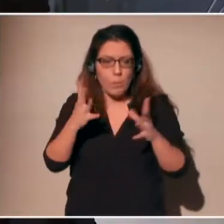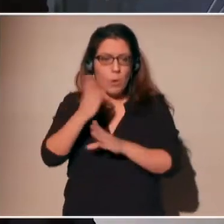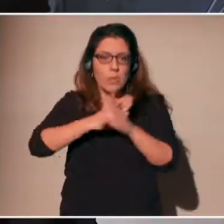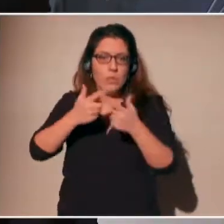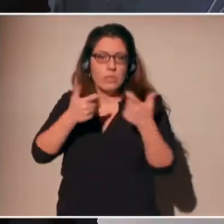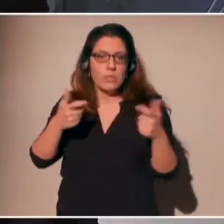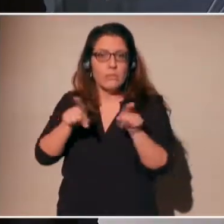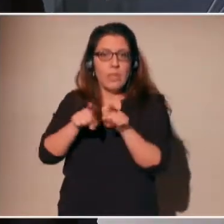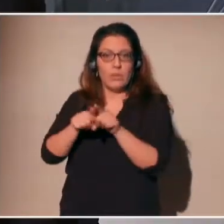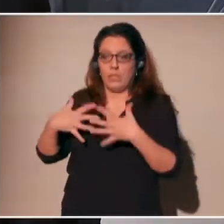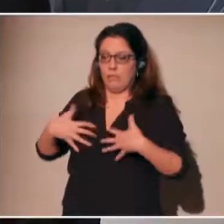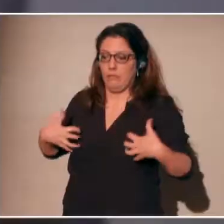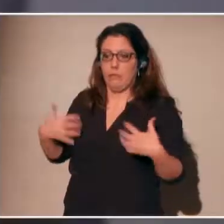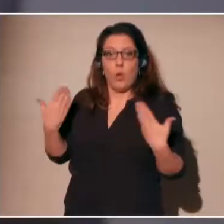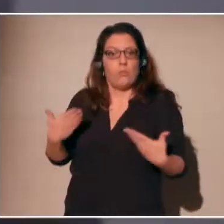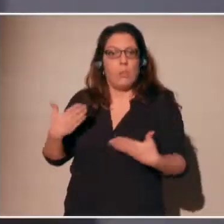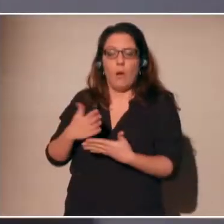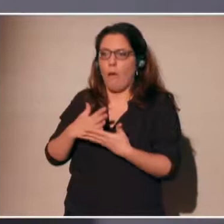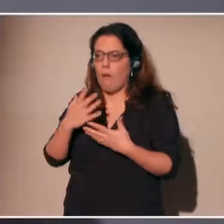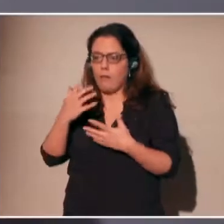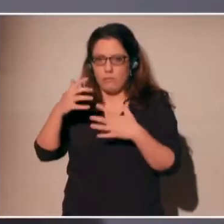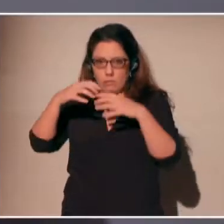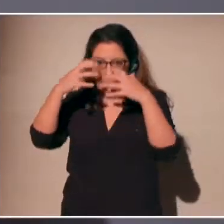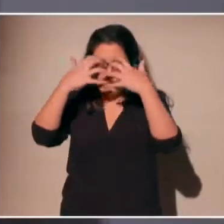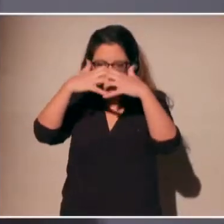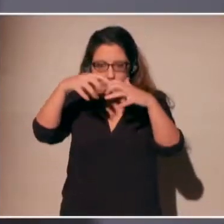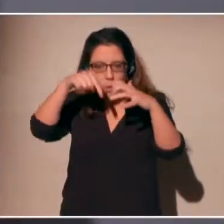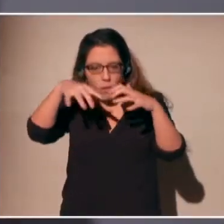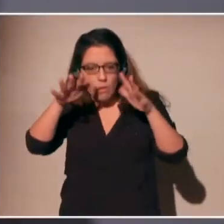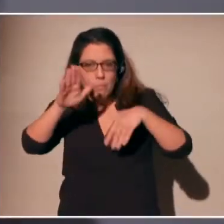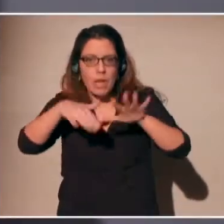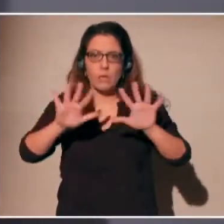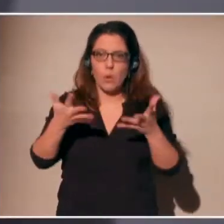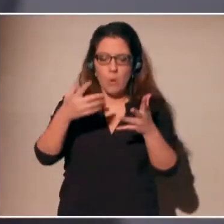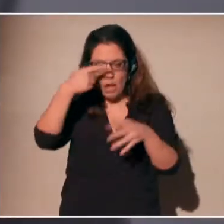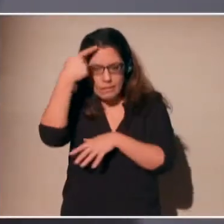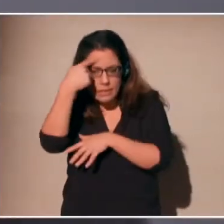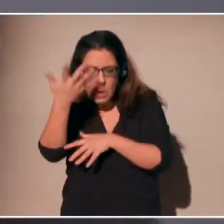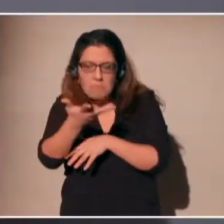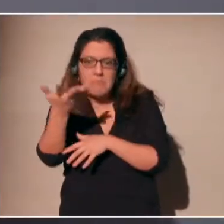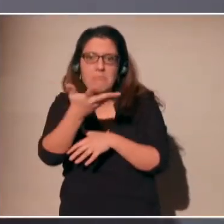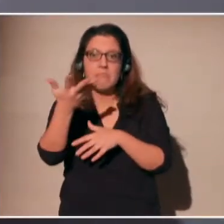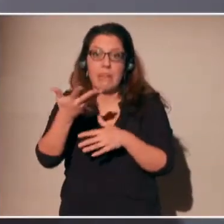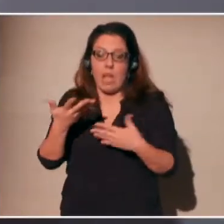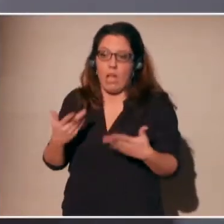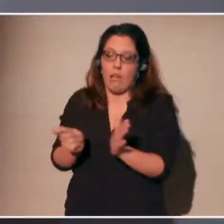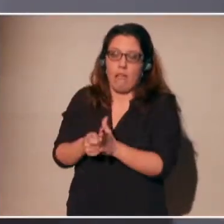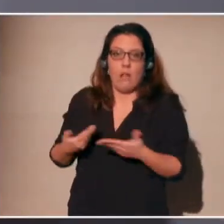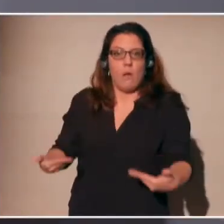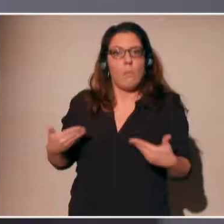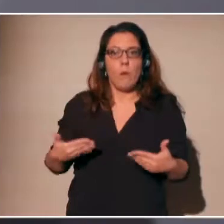third major scientific mystery of our time is how does the brain work? What is intelligence?